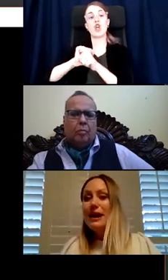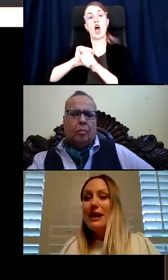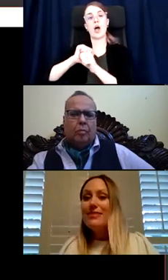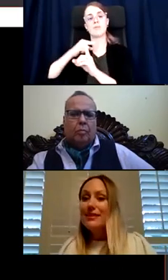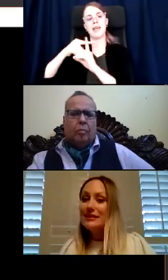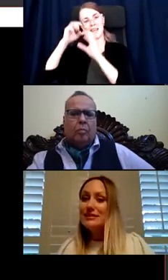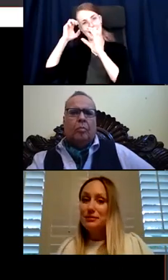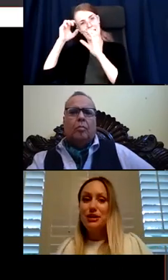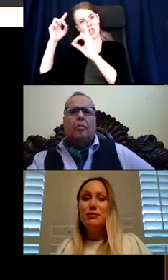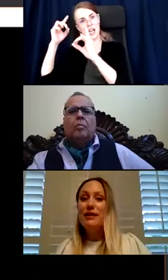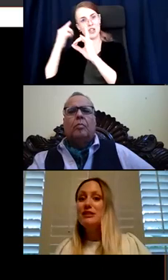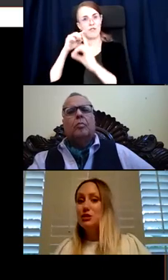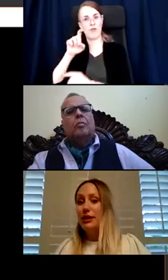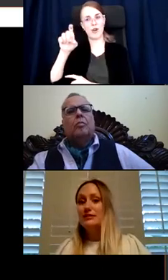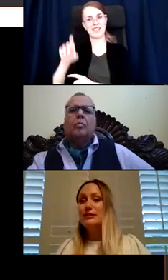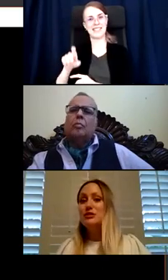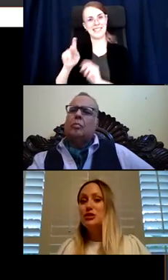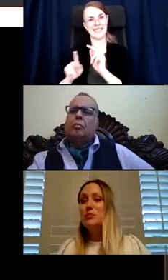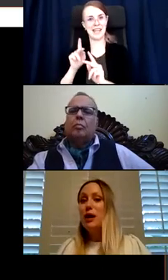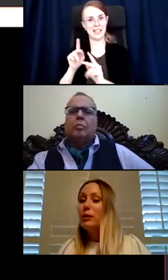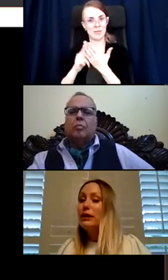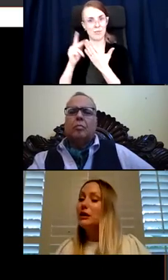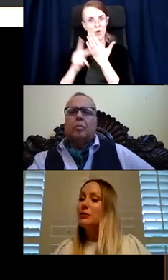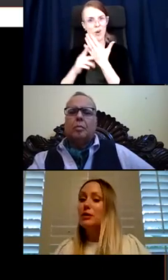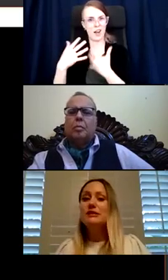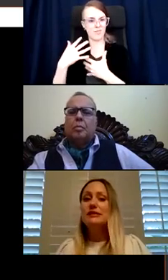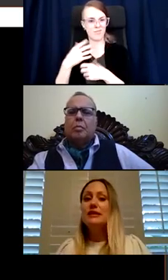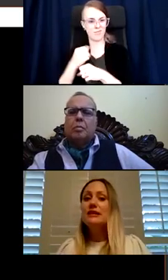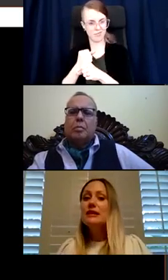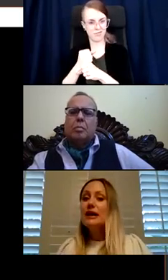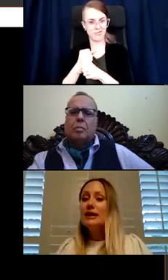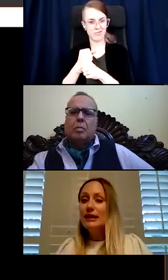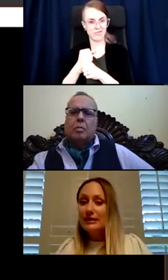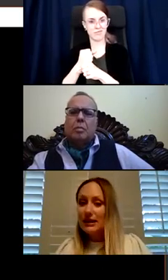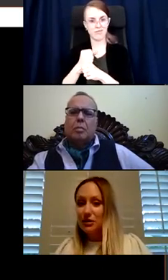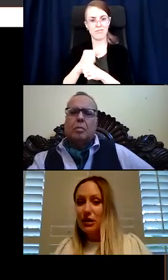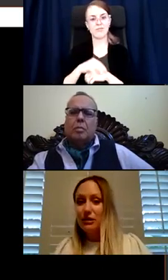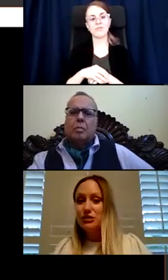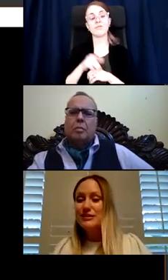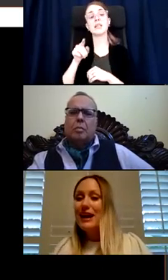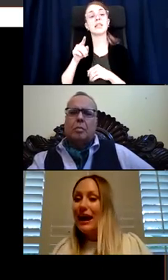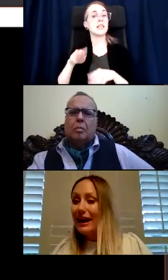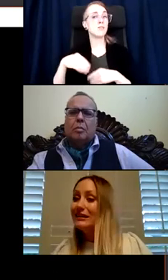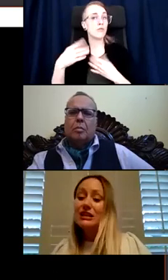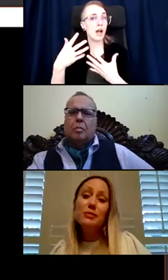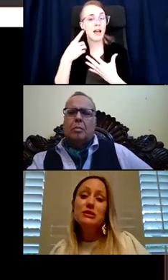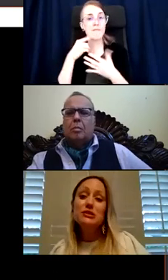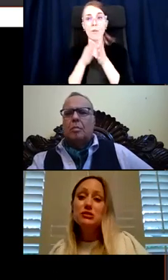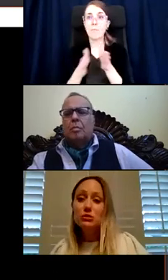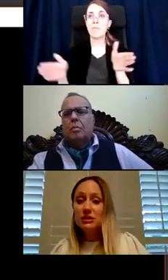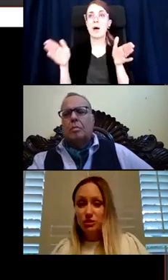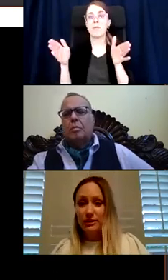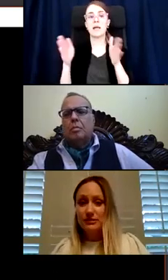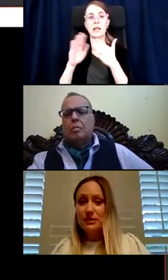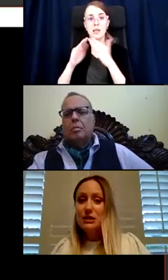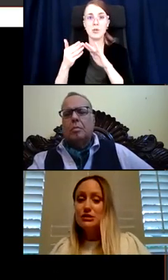program. This program provides grants to public, community, state, and technical colleges and independent